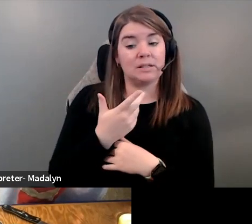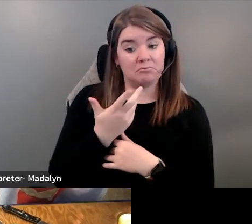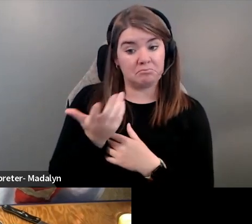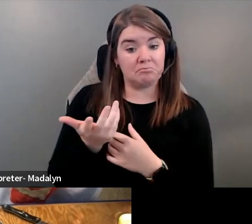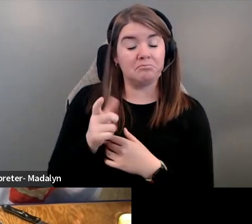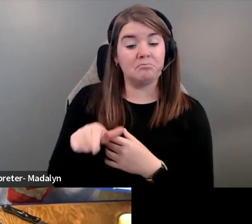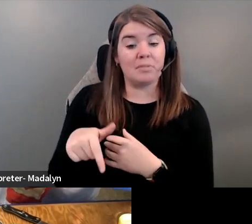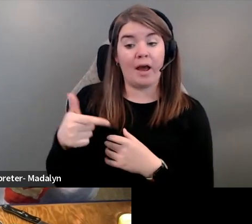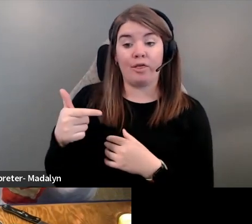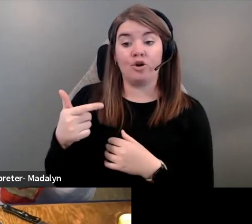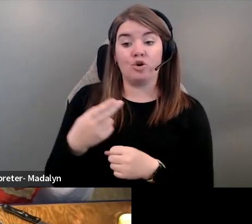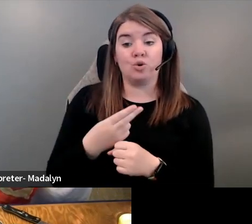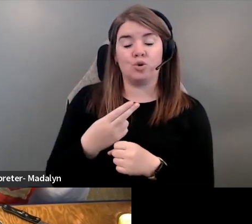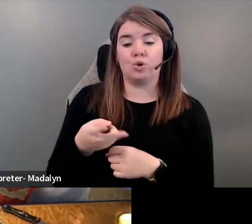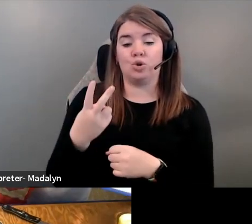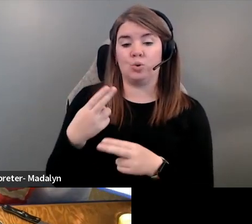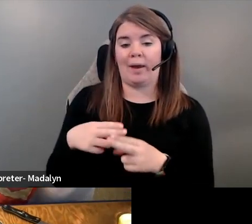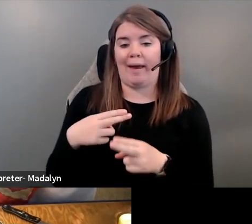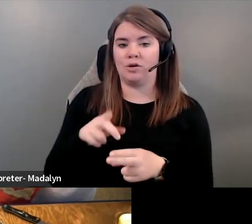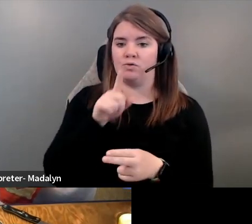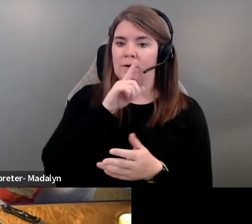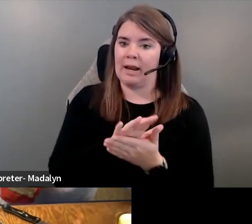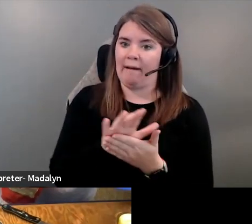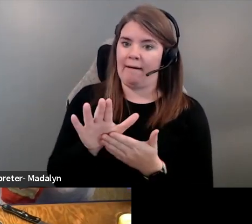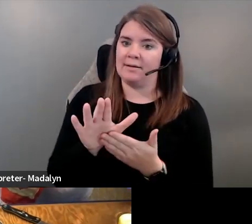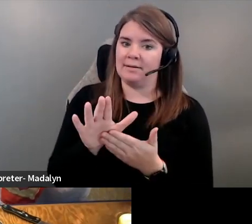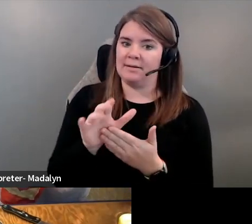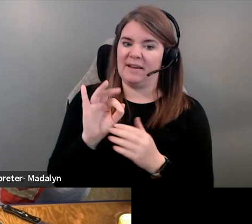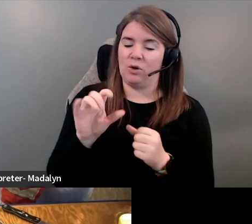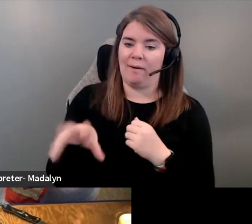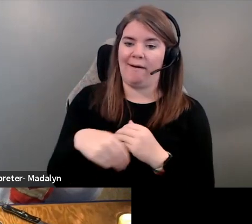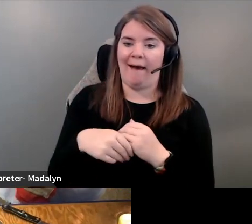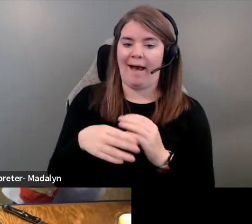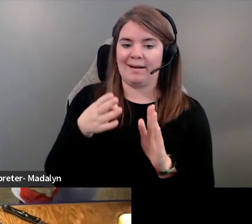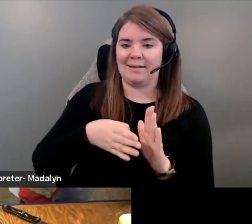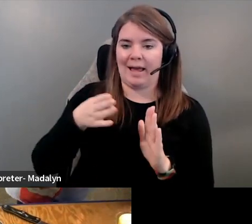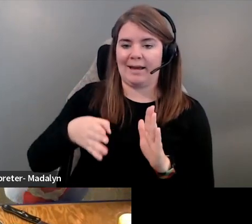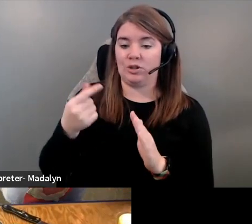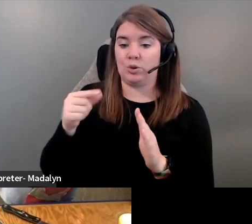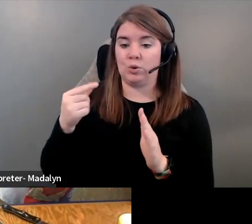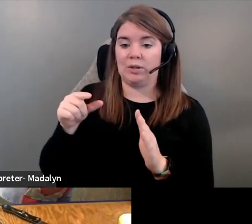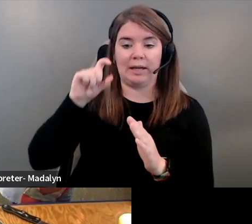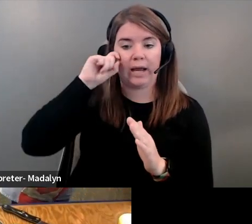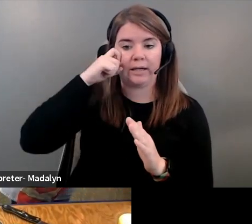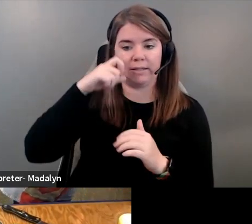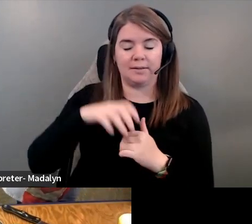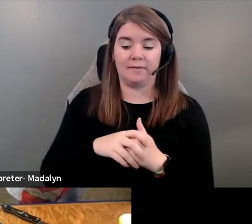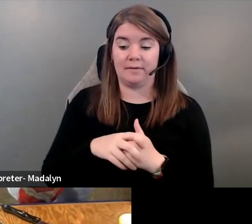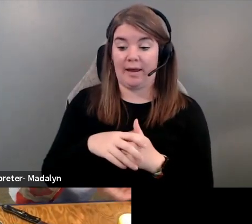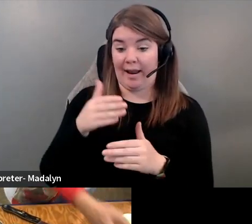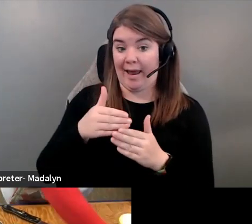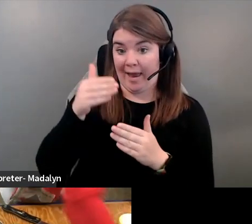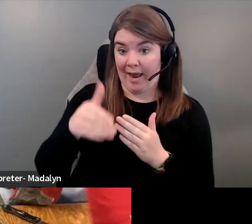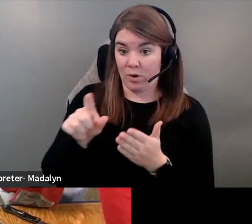2 eggs. And that's really nice if you can add some sliced green onions on top of that. And at the end of the week, we've got a